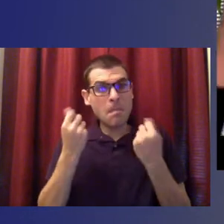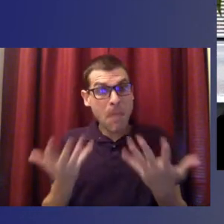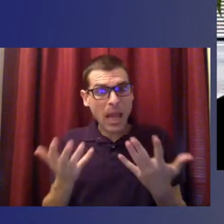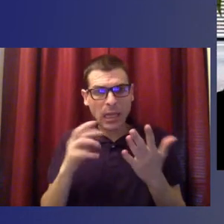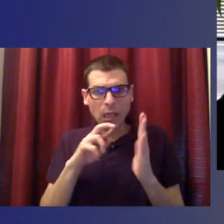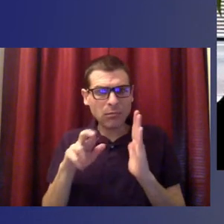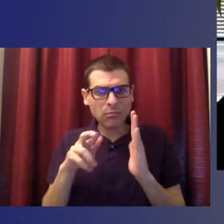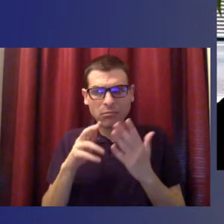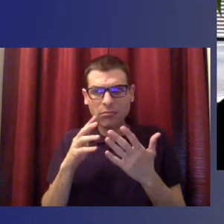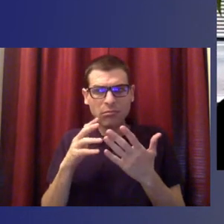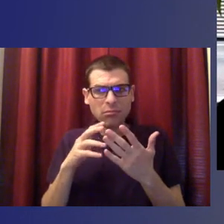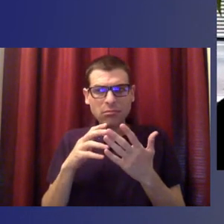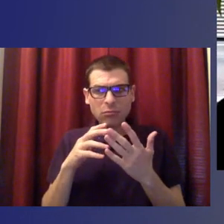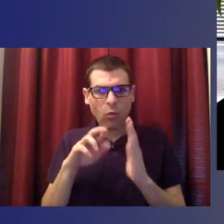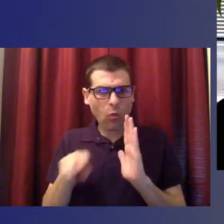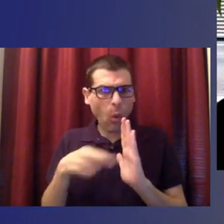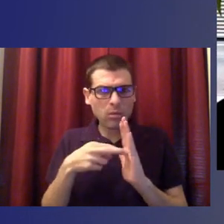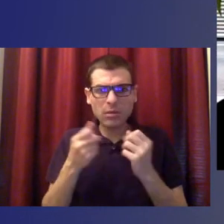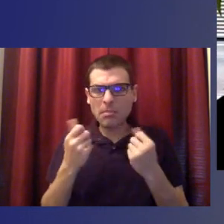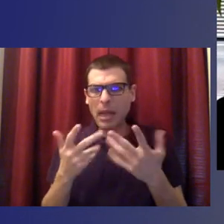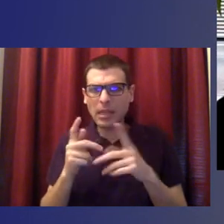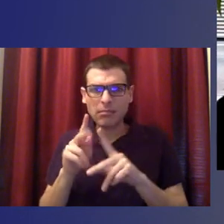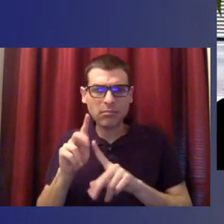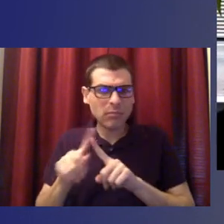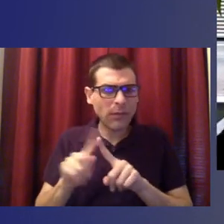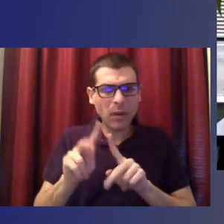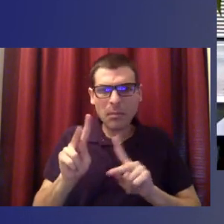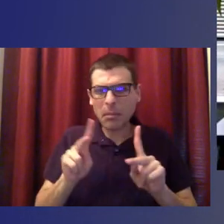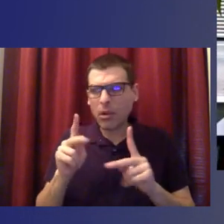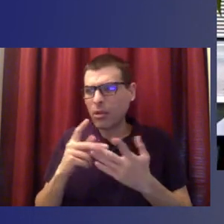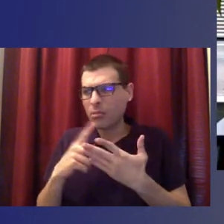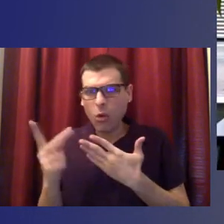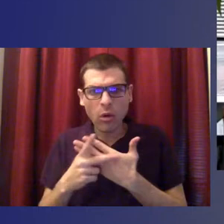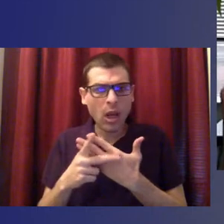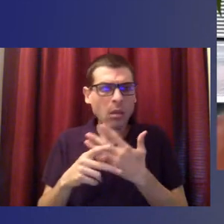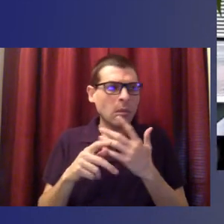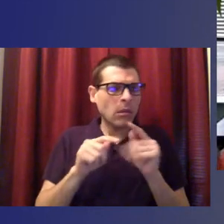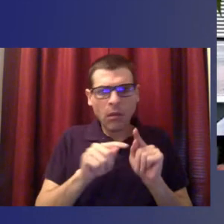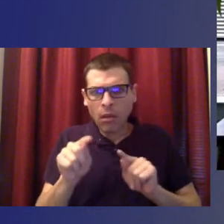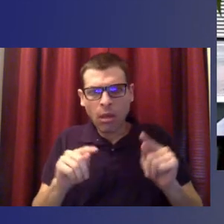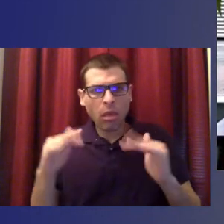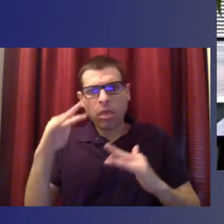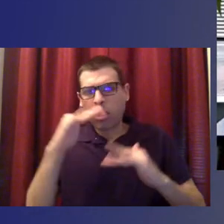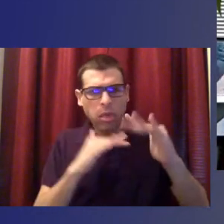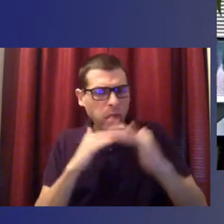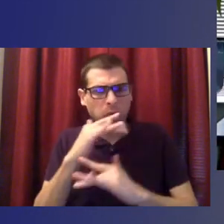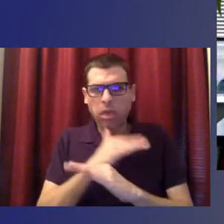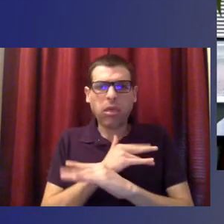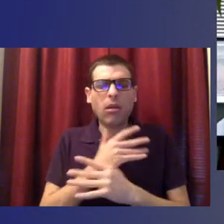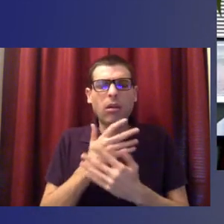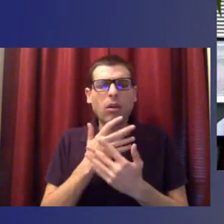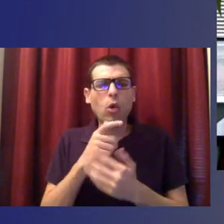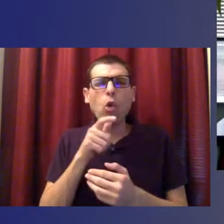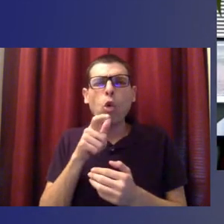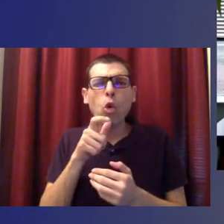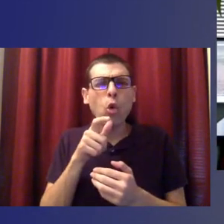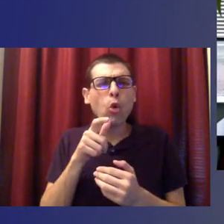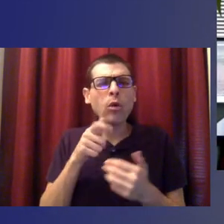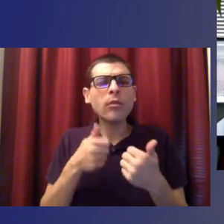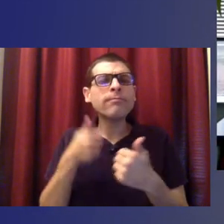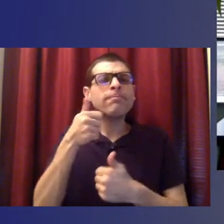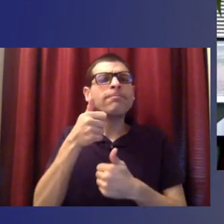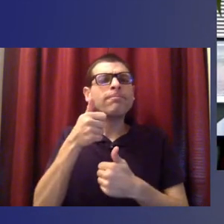or, and you can even envision this in the future, it doesn't have to be right now, but who has that accountability to